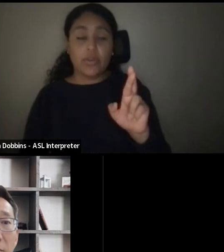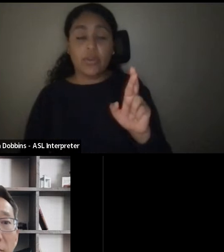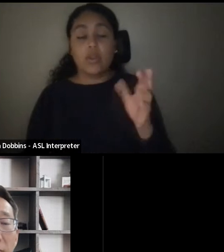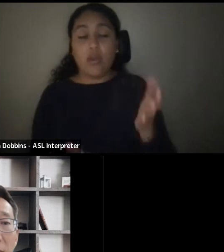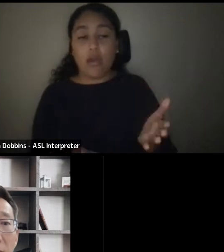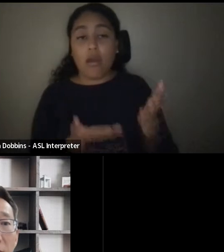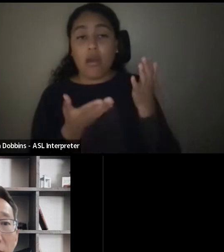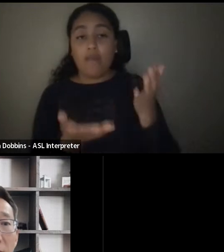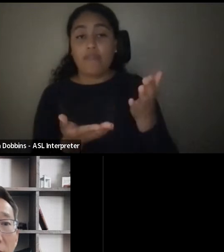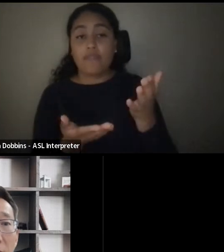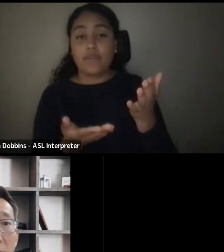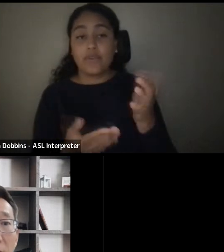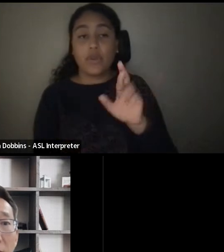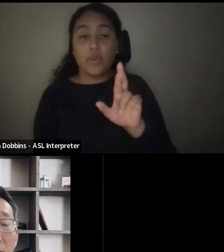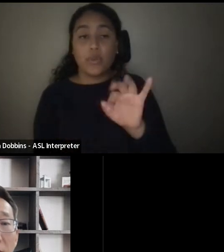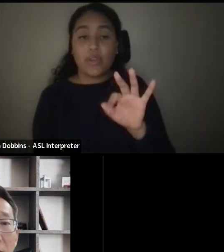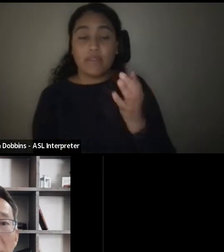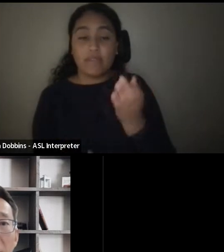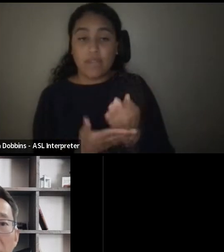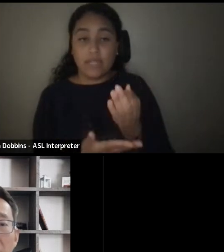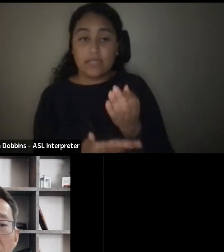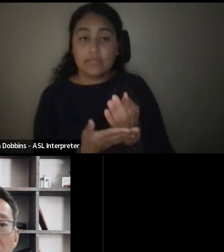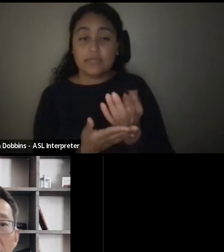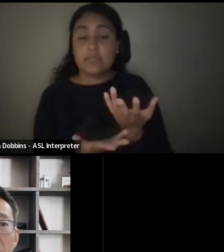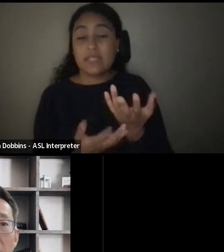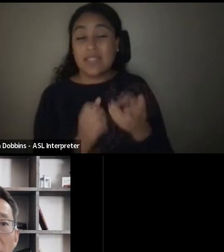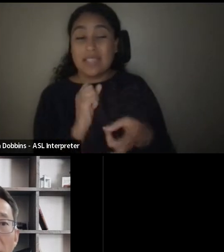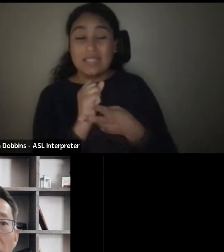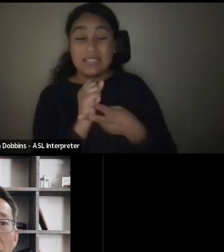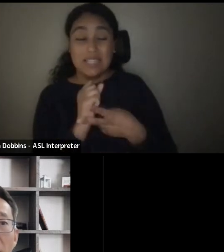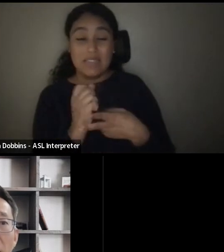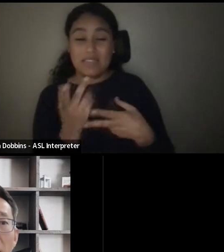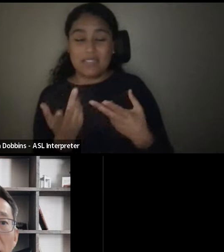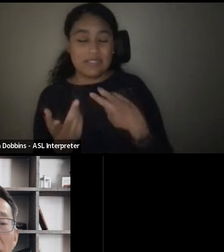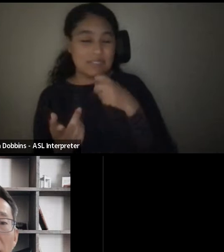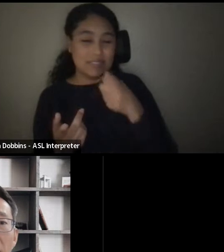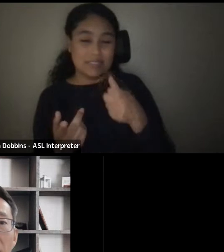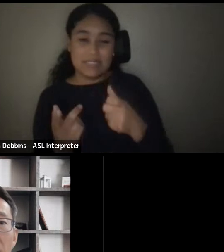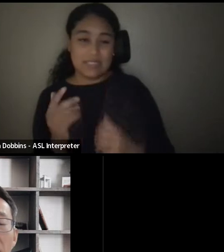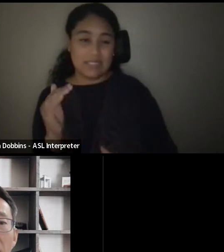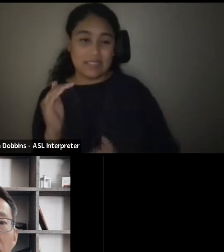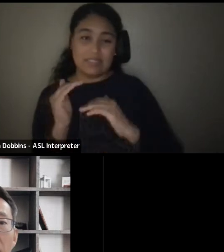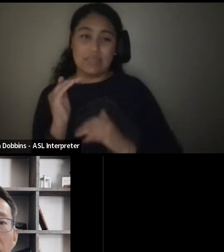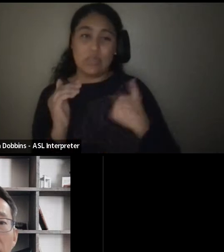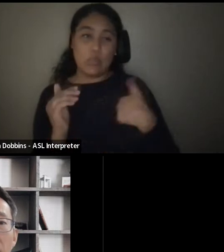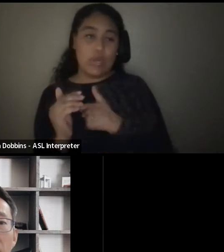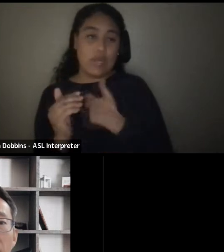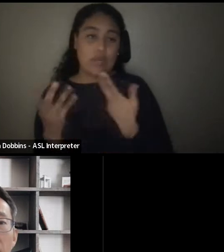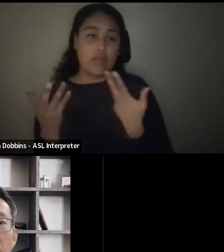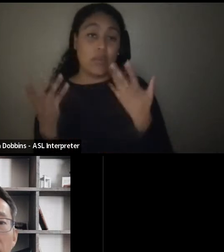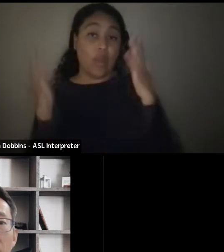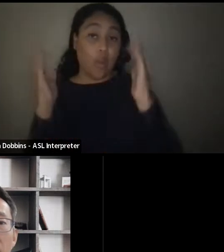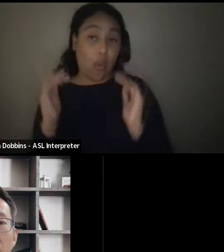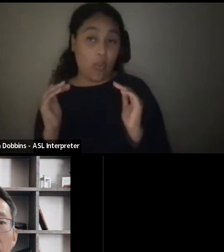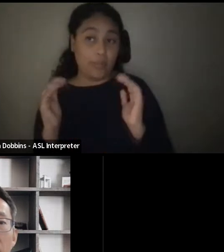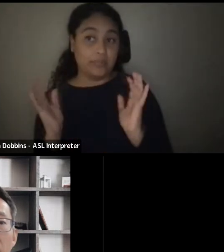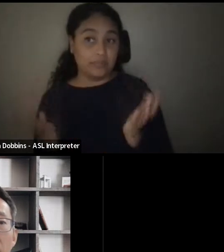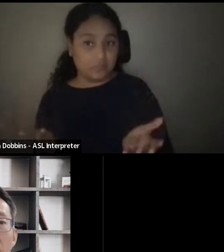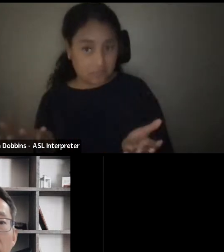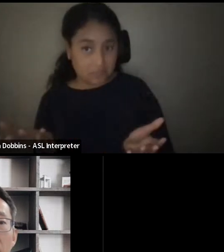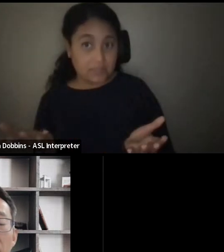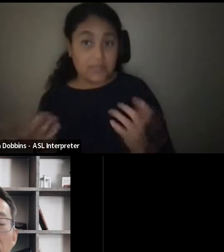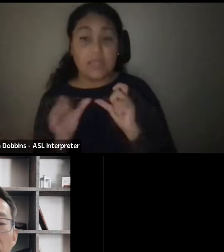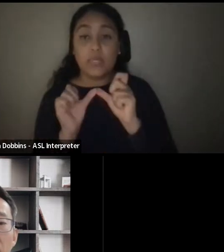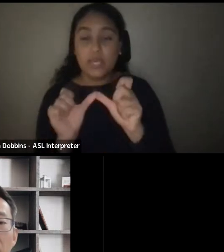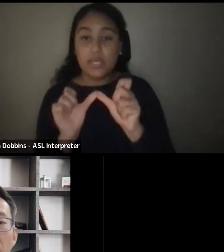refinancing. The savings in that didn't reach the level that we hoped for to move in order to